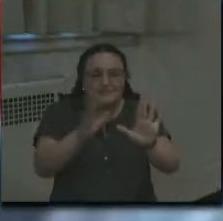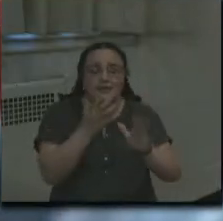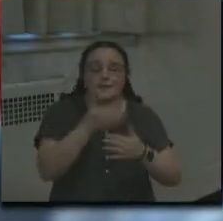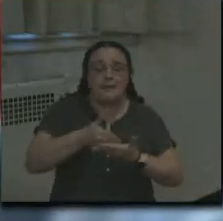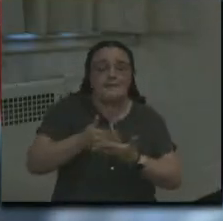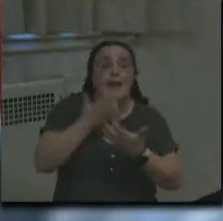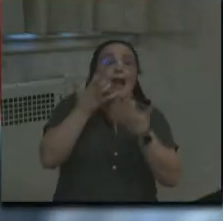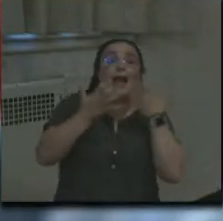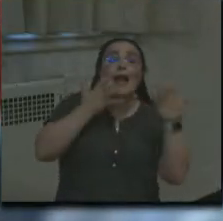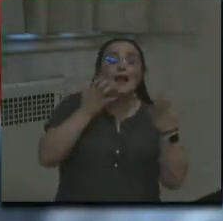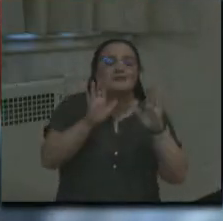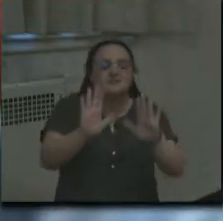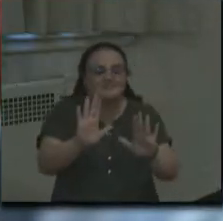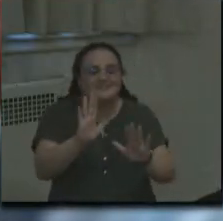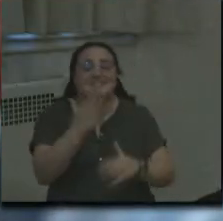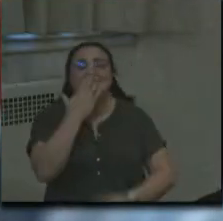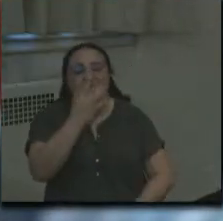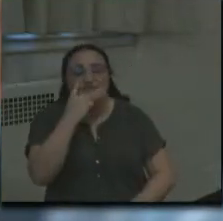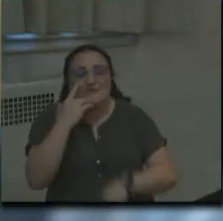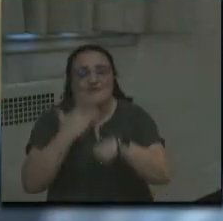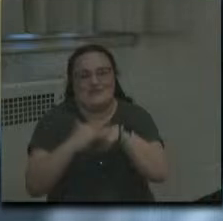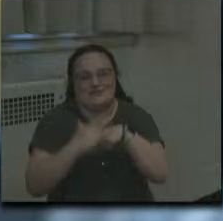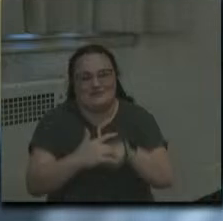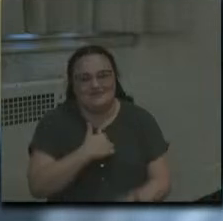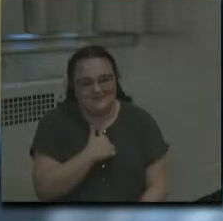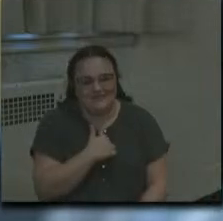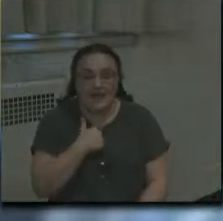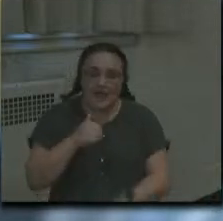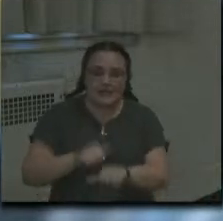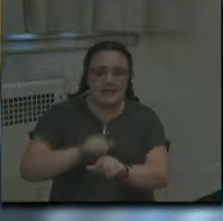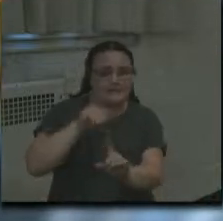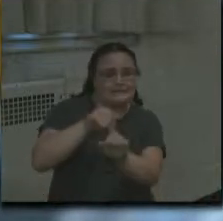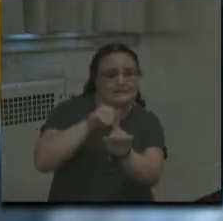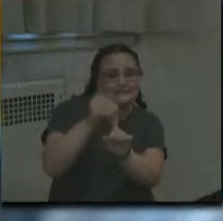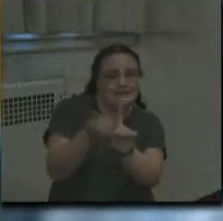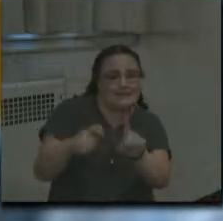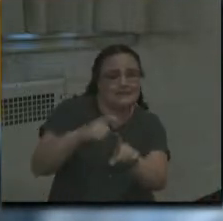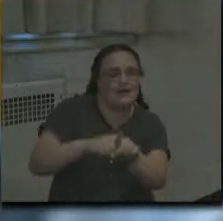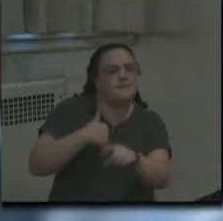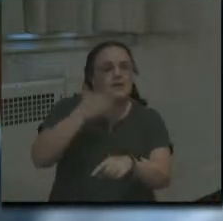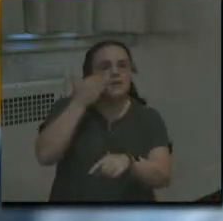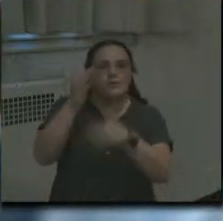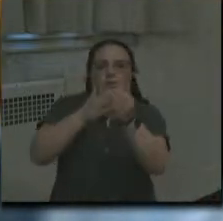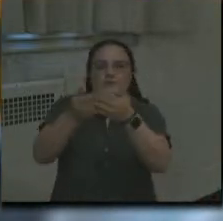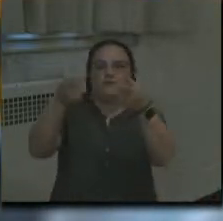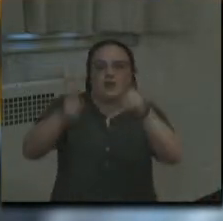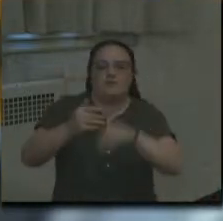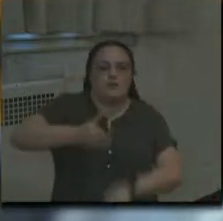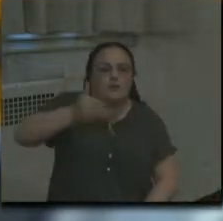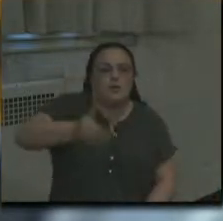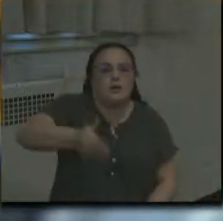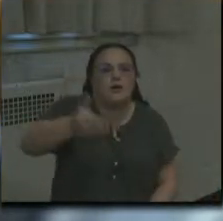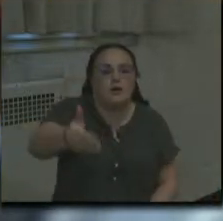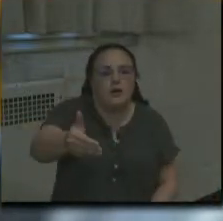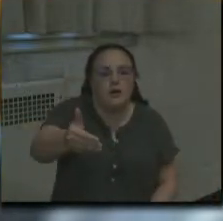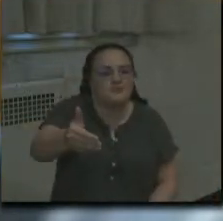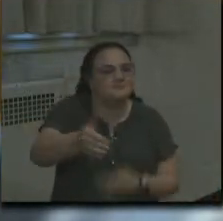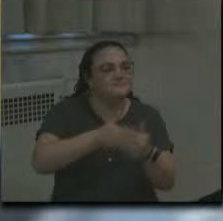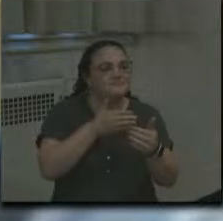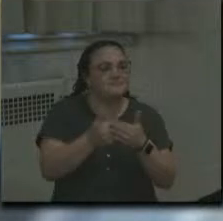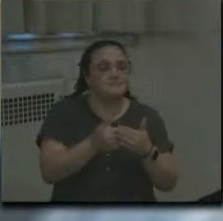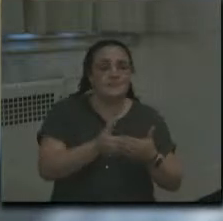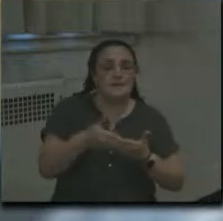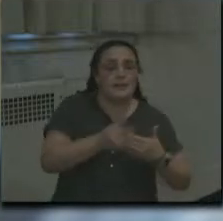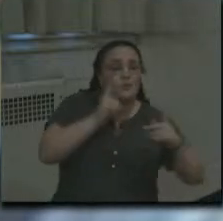being available to me, and I know that whatever the next chapter is in life, you will bring the same amount of